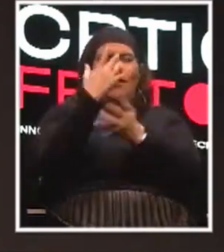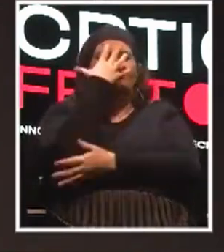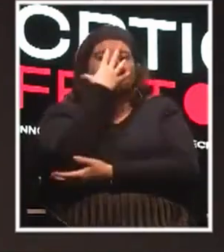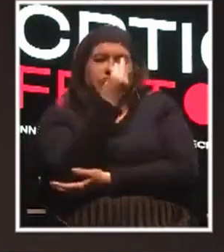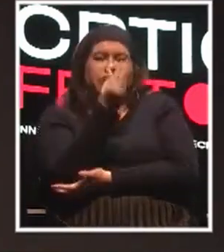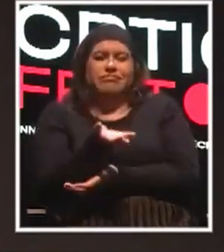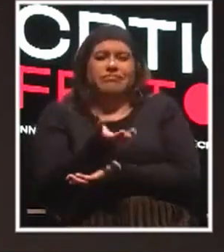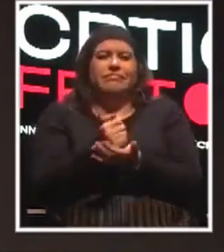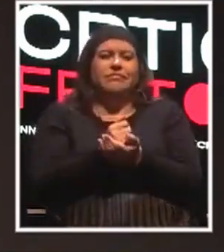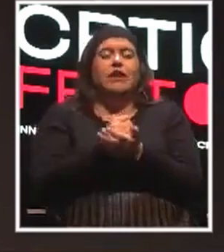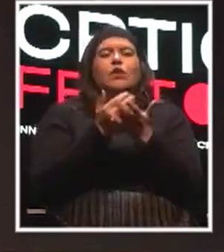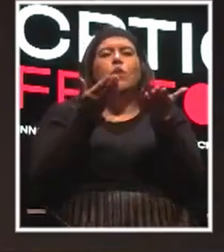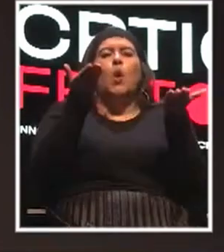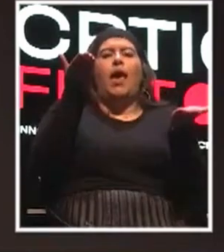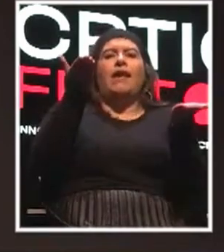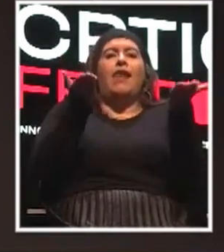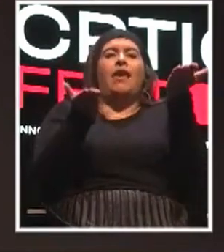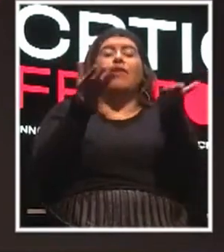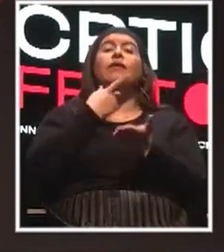interesting balance.